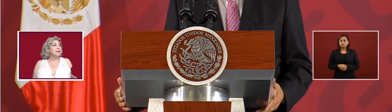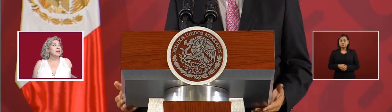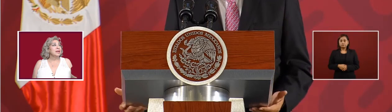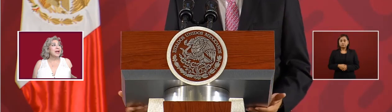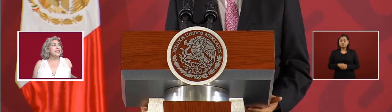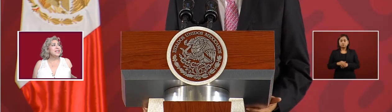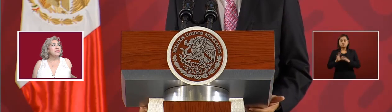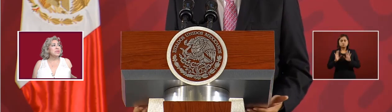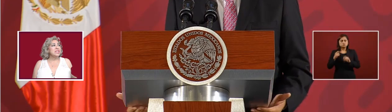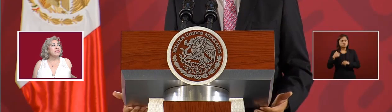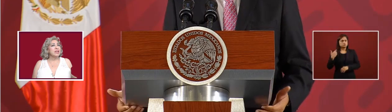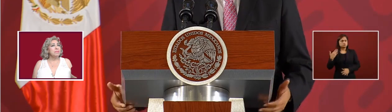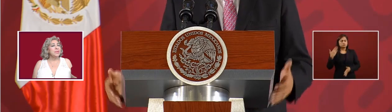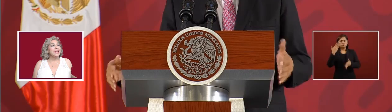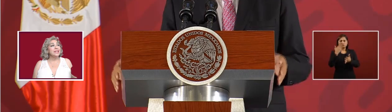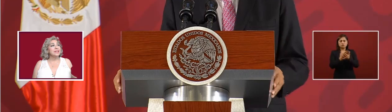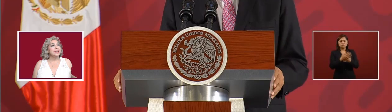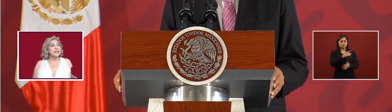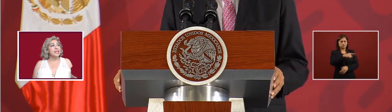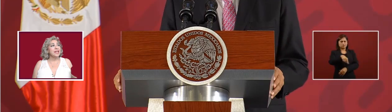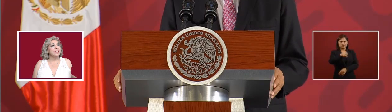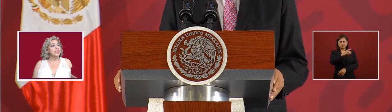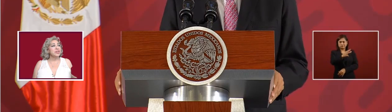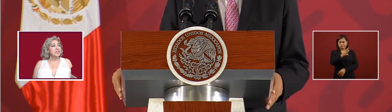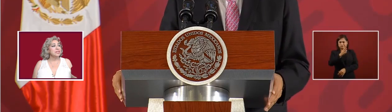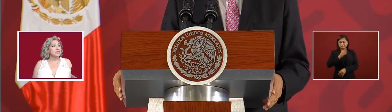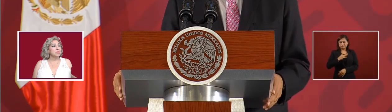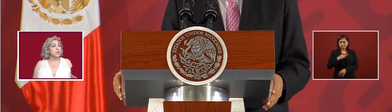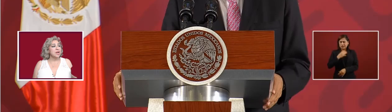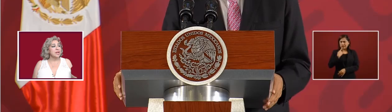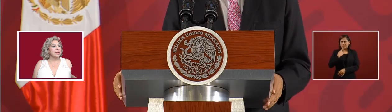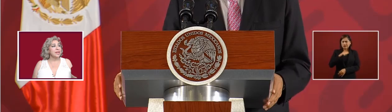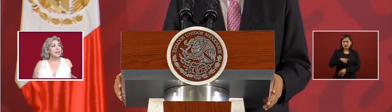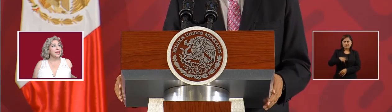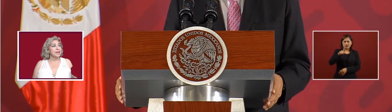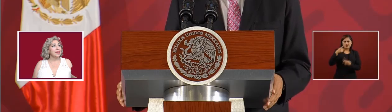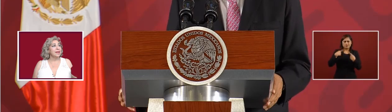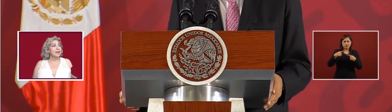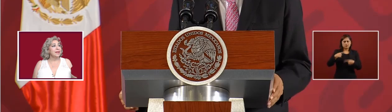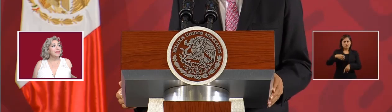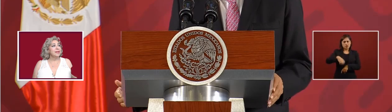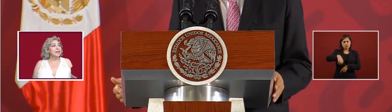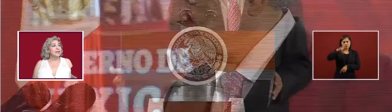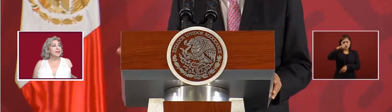I didn't receive complaints that the elder adults were not getting